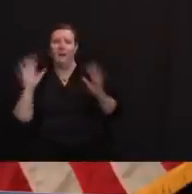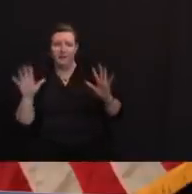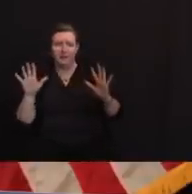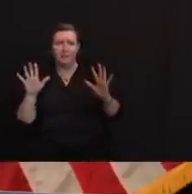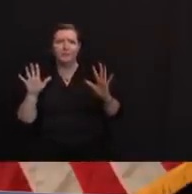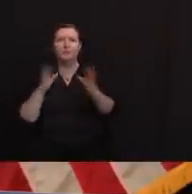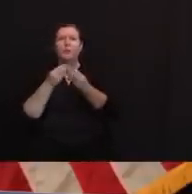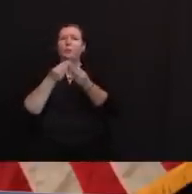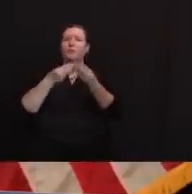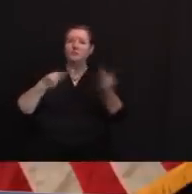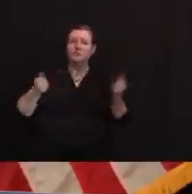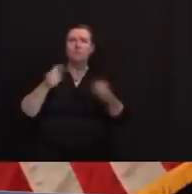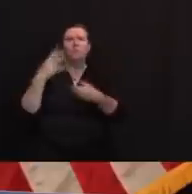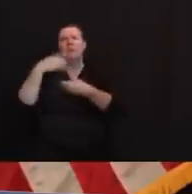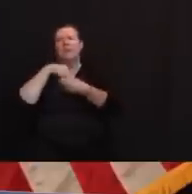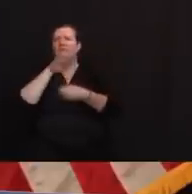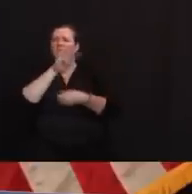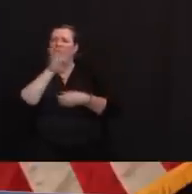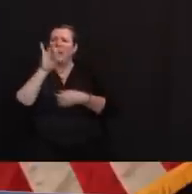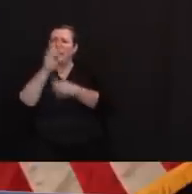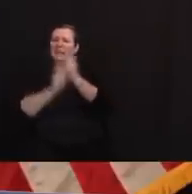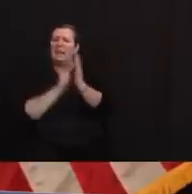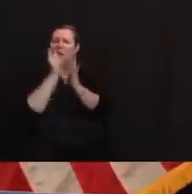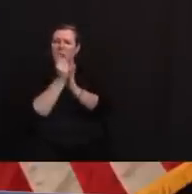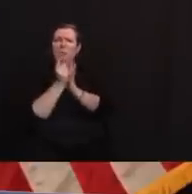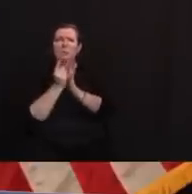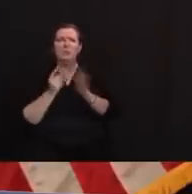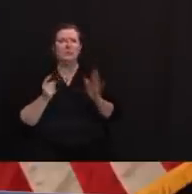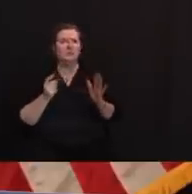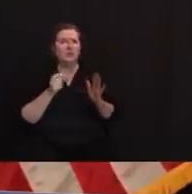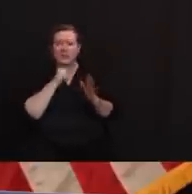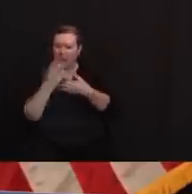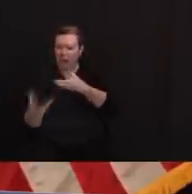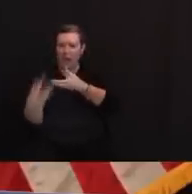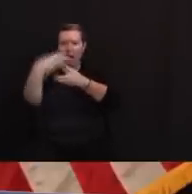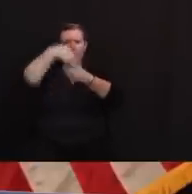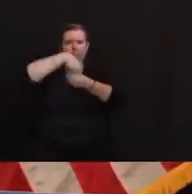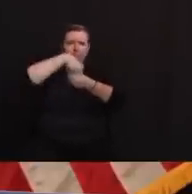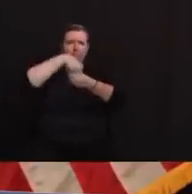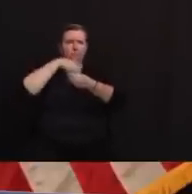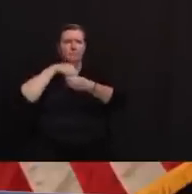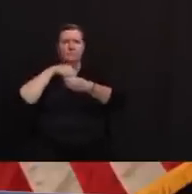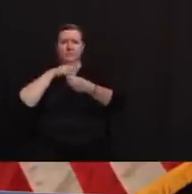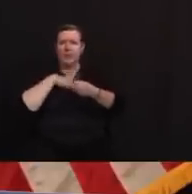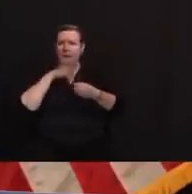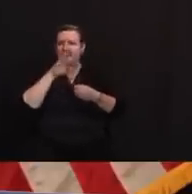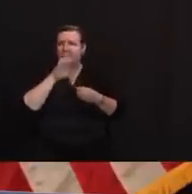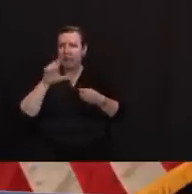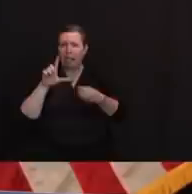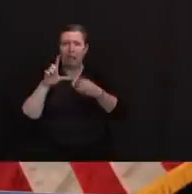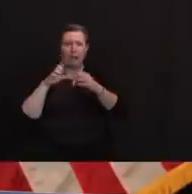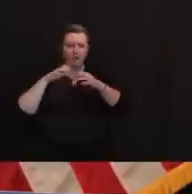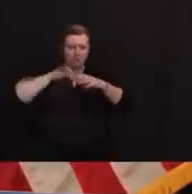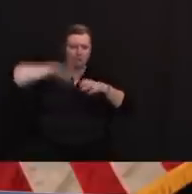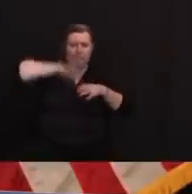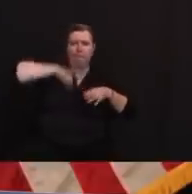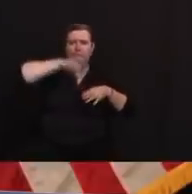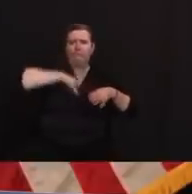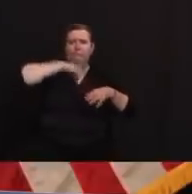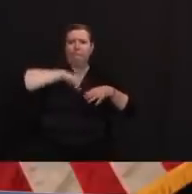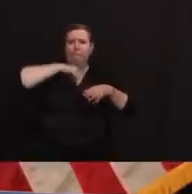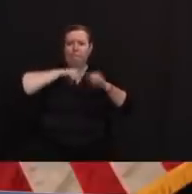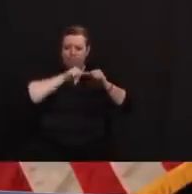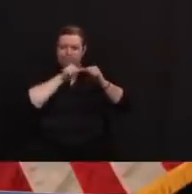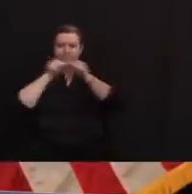body. So it's not incorporated into the sort of nucleus, it's not reproduced there, and it can't be, as a